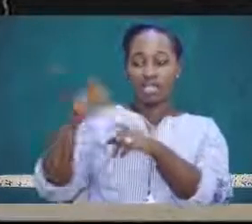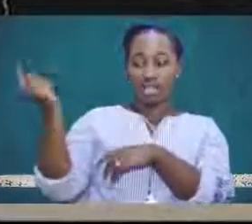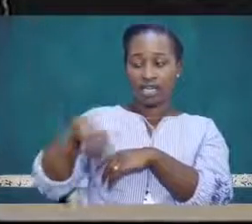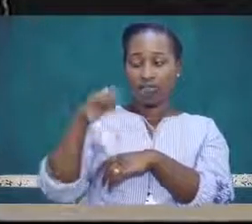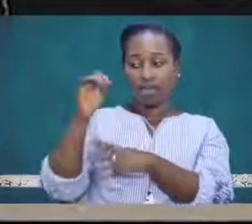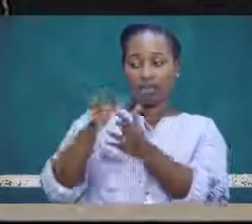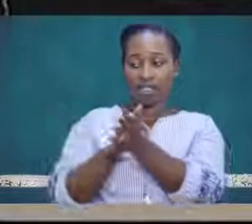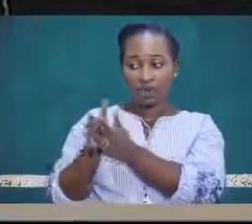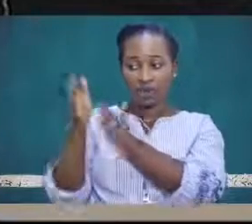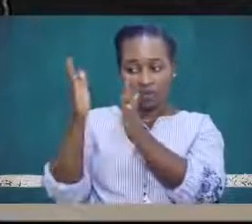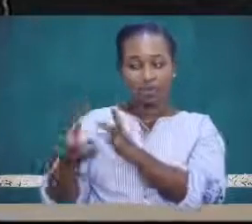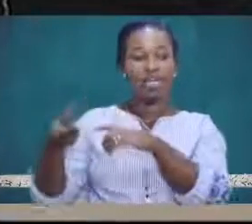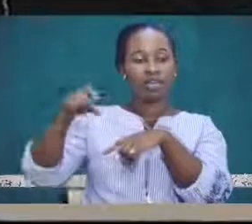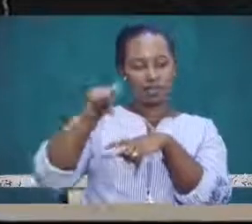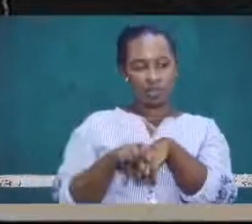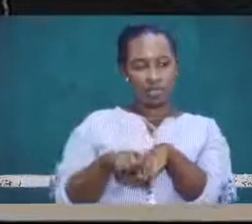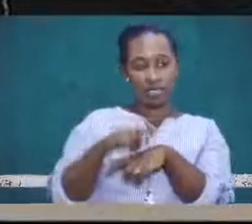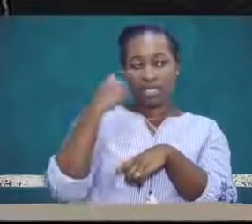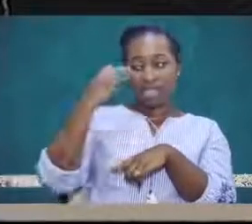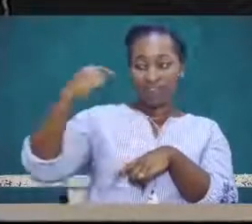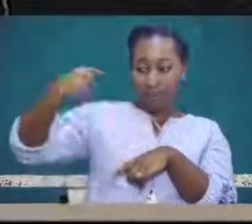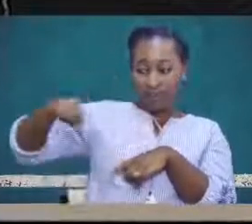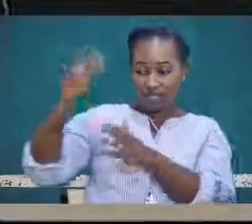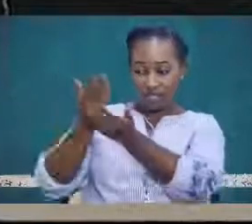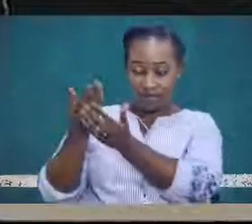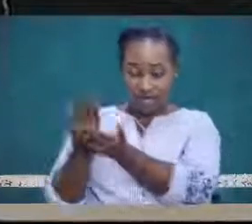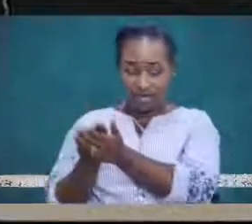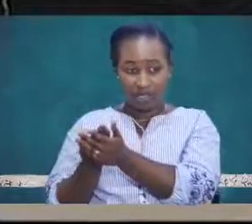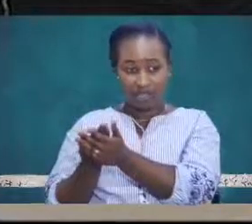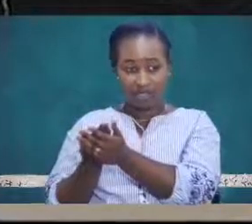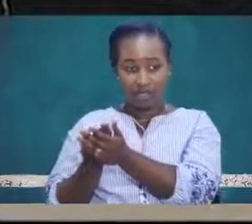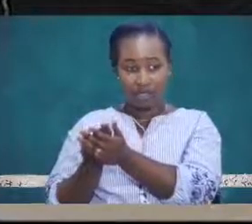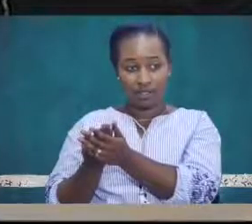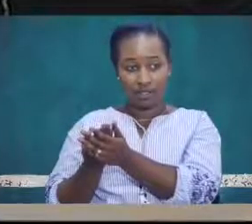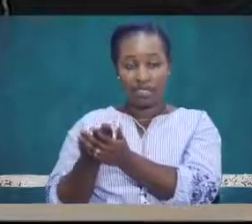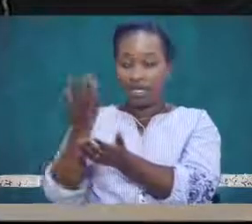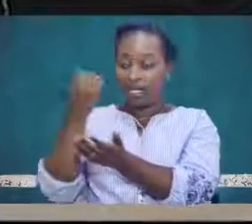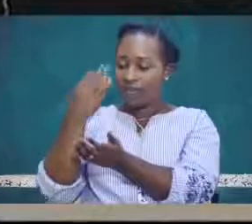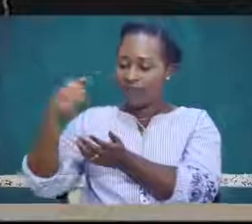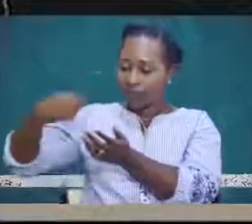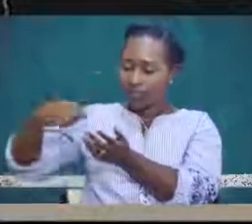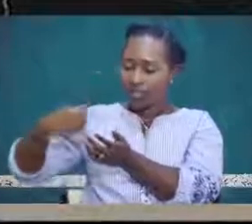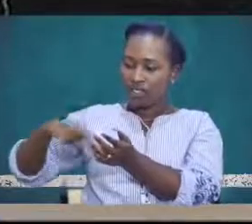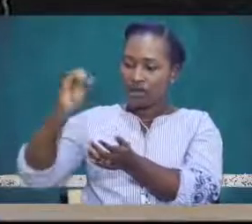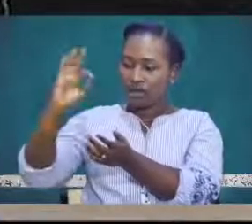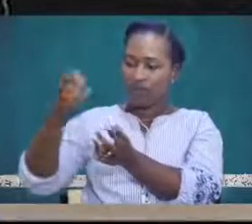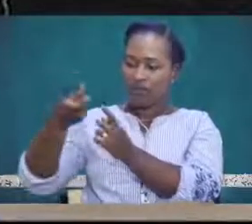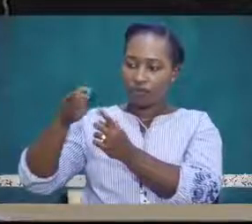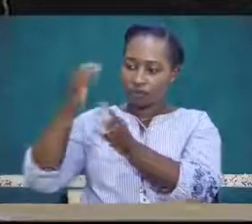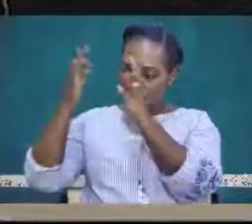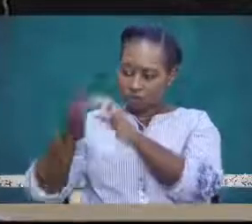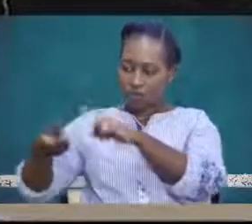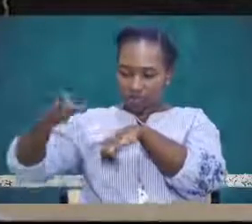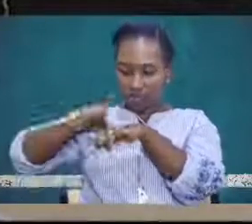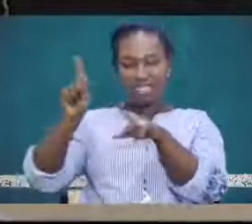its quantity demanded increases as price increases. A normal good violates the law of demand. You have to know that. So its slope